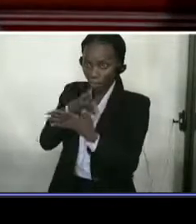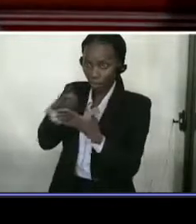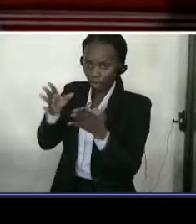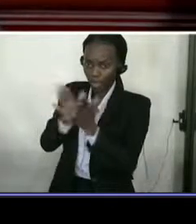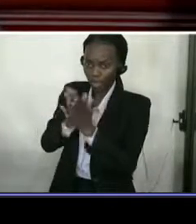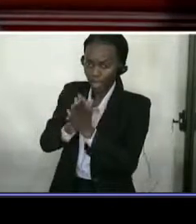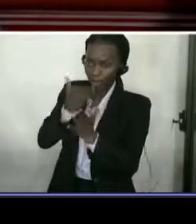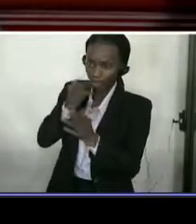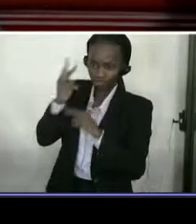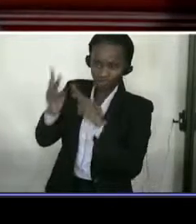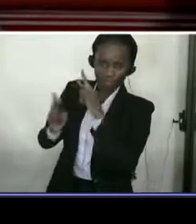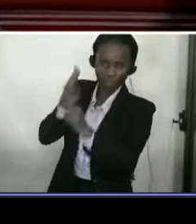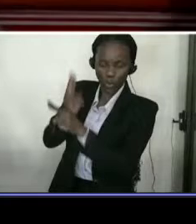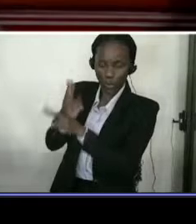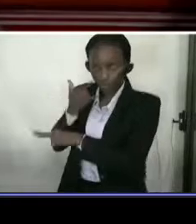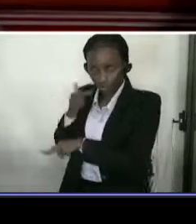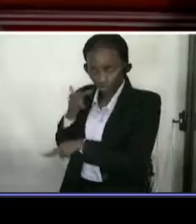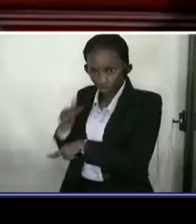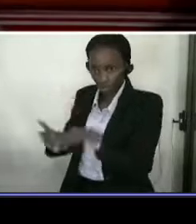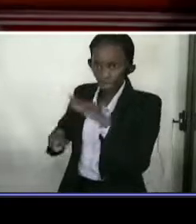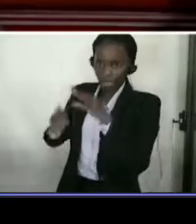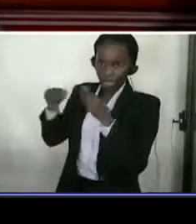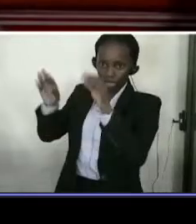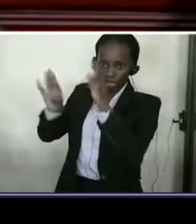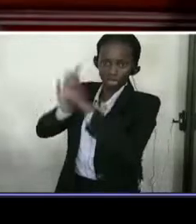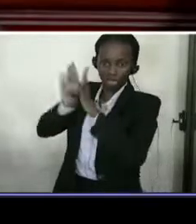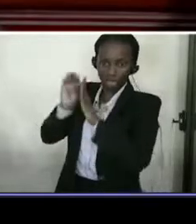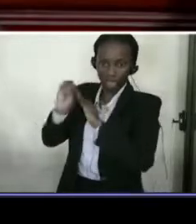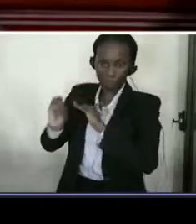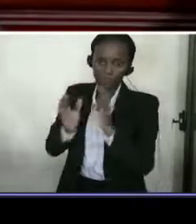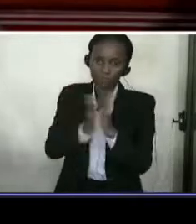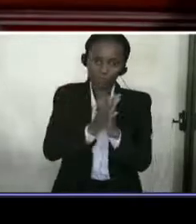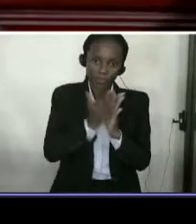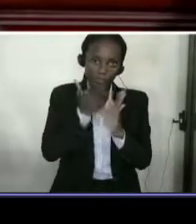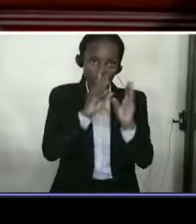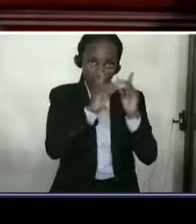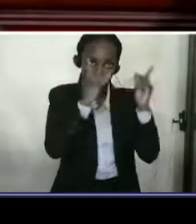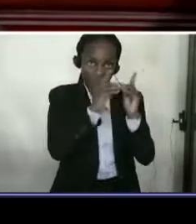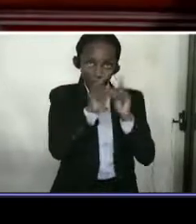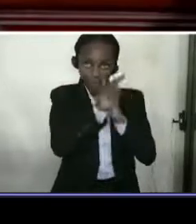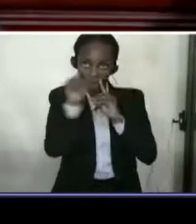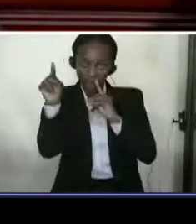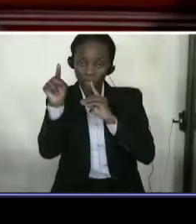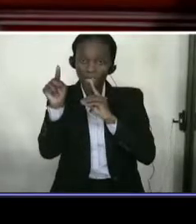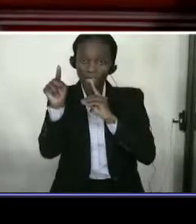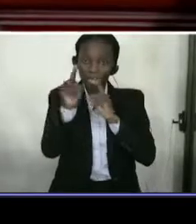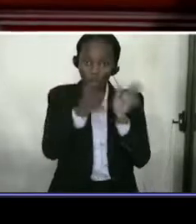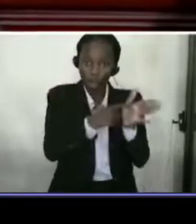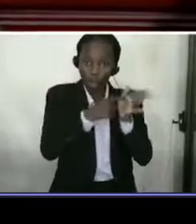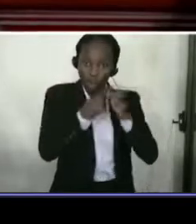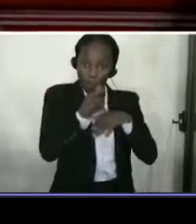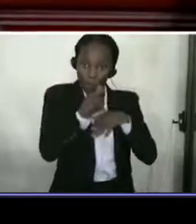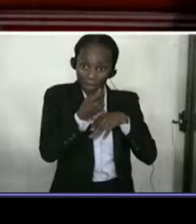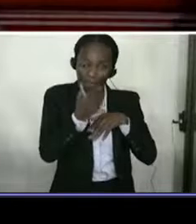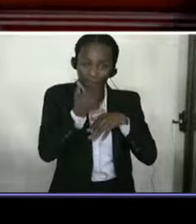and advanced. We also want to put emphasis on the departments owing the Department of Public Works to settle their arrears and